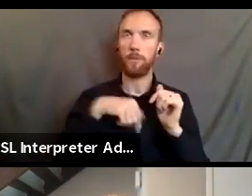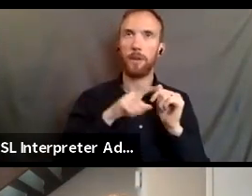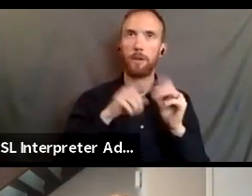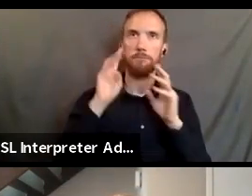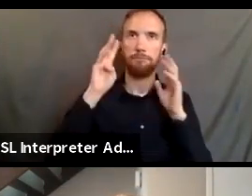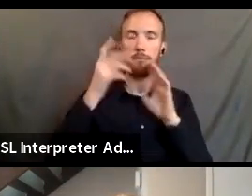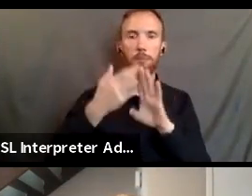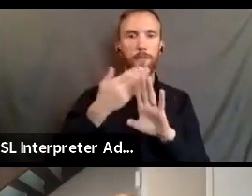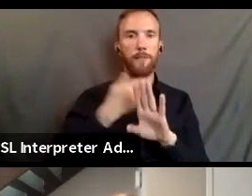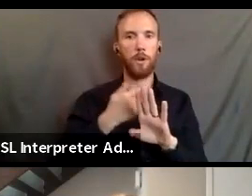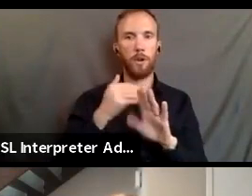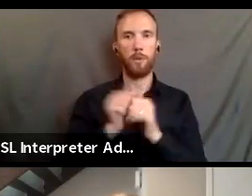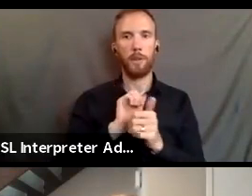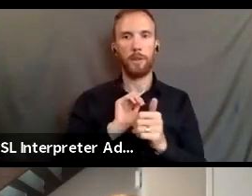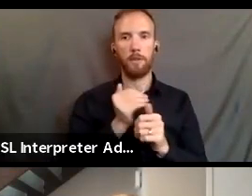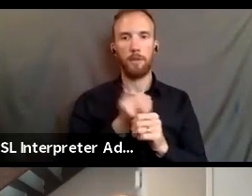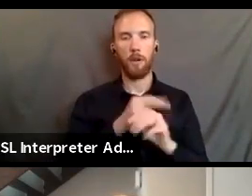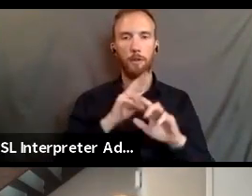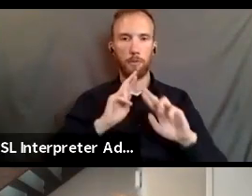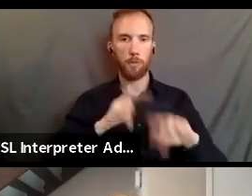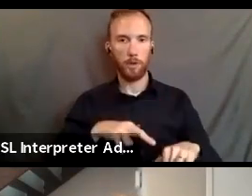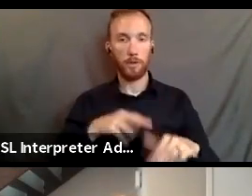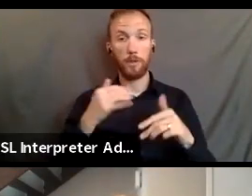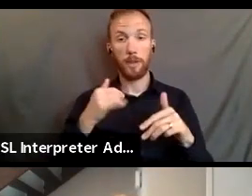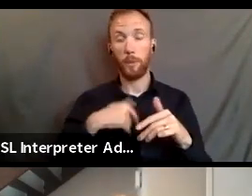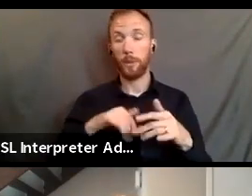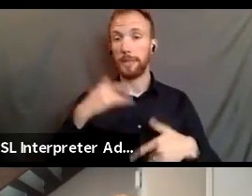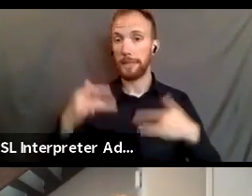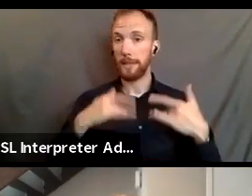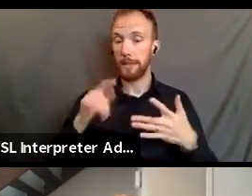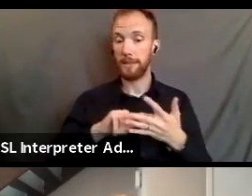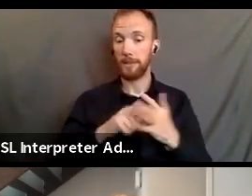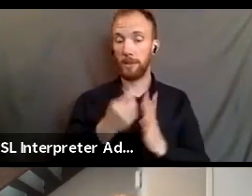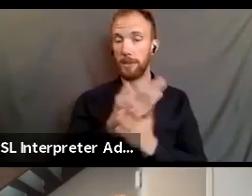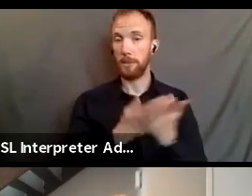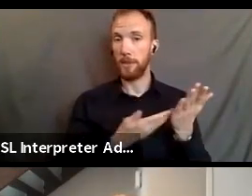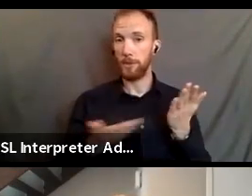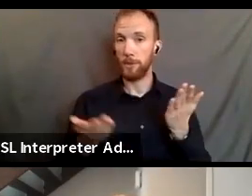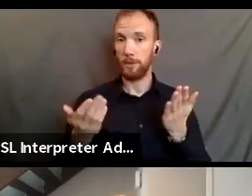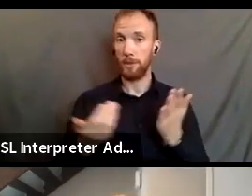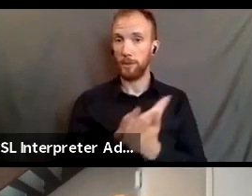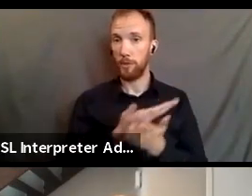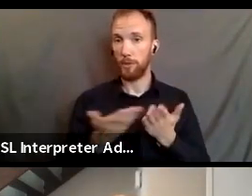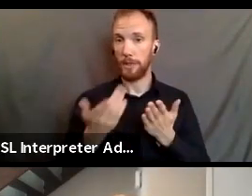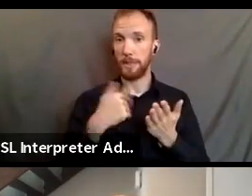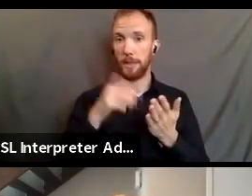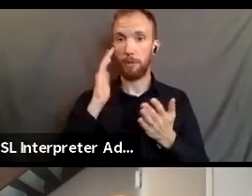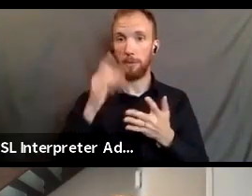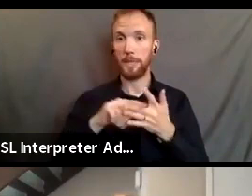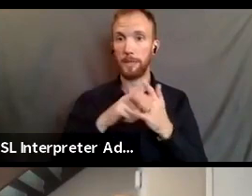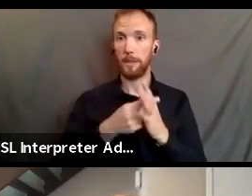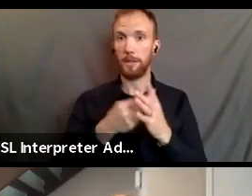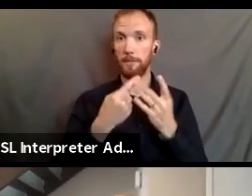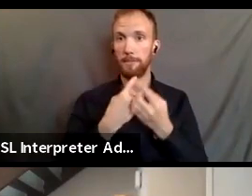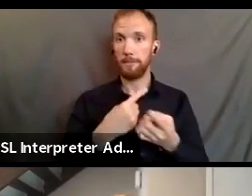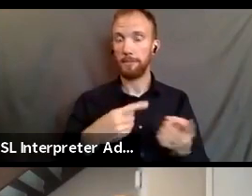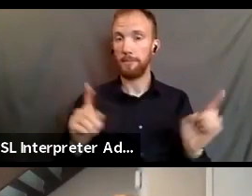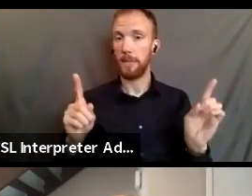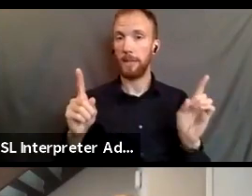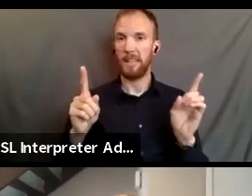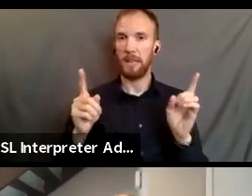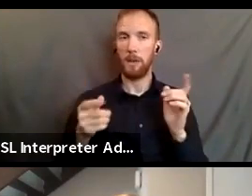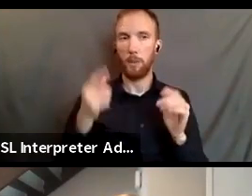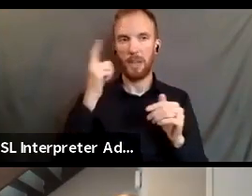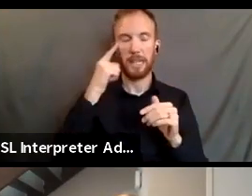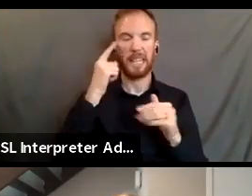are excited to be able to relaunch and get some of those items going uh by end of first quarter um is is the current plan within